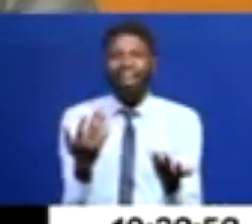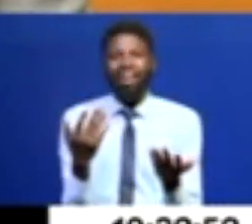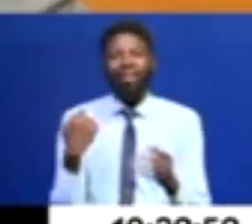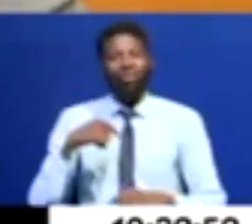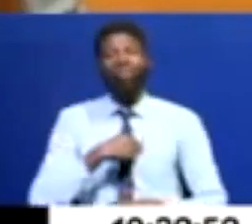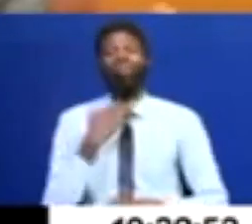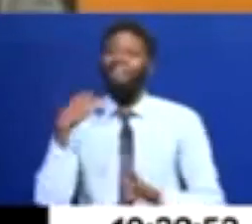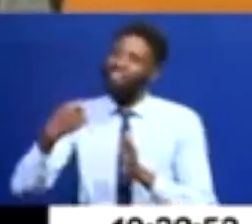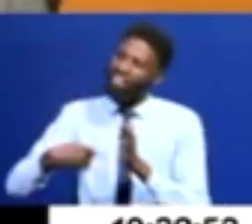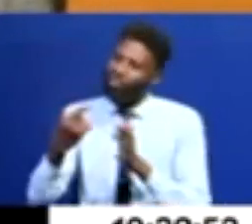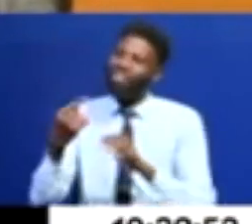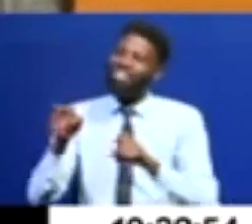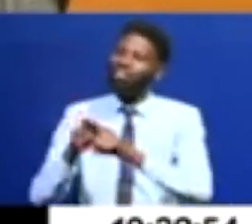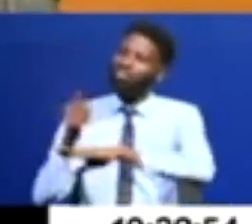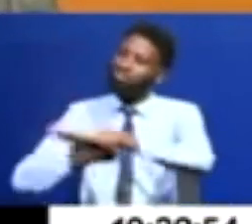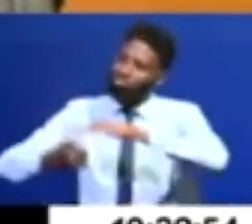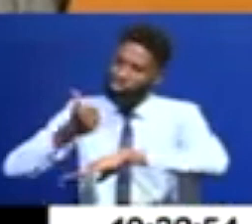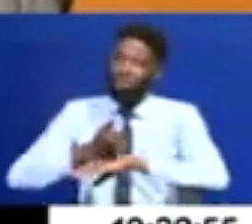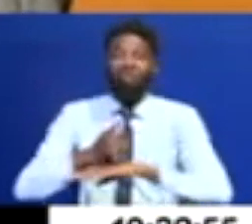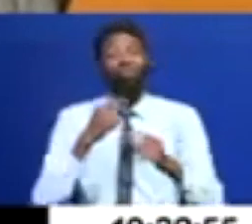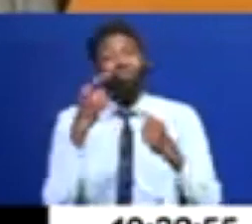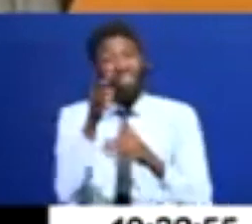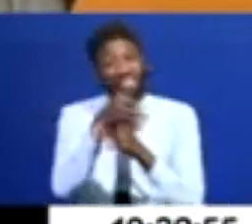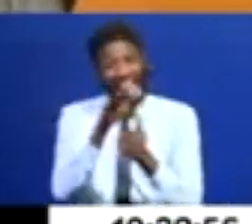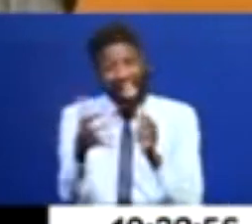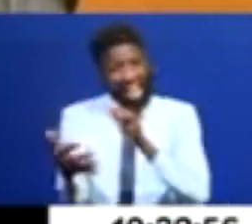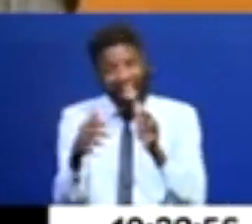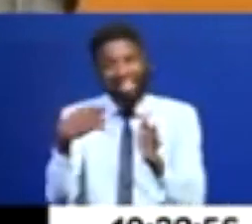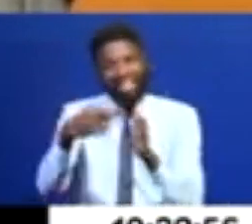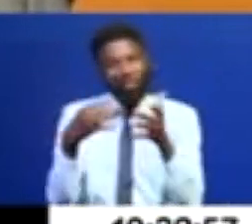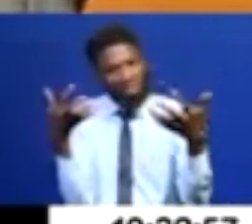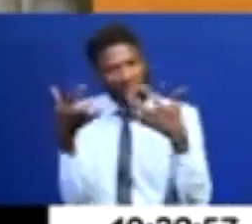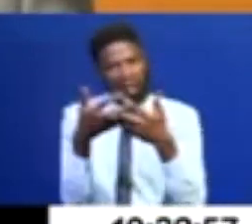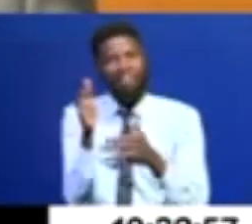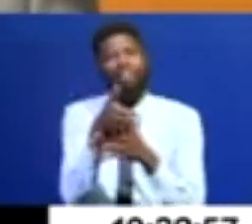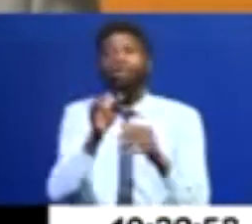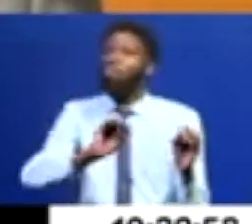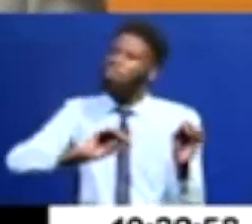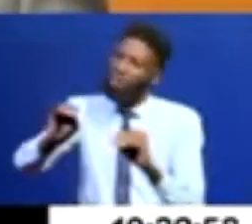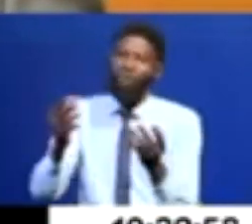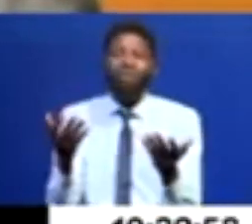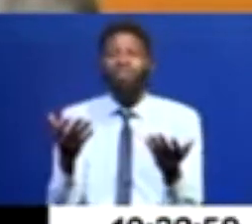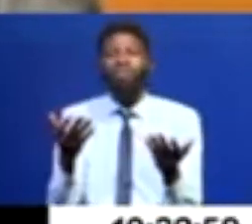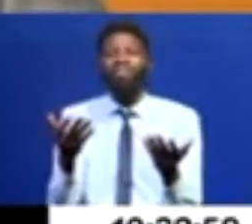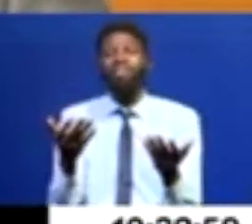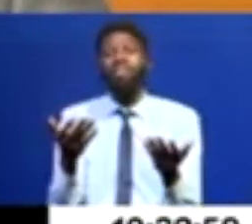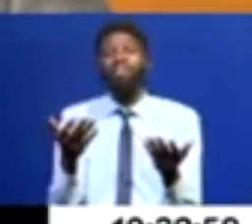side. If you're talking about fishing, we want the industries that relate to fishing to go to that side, because what